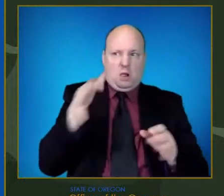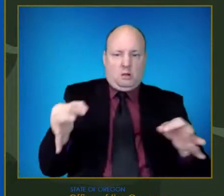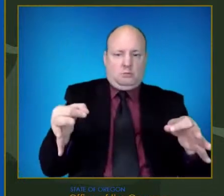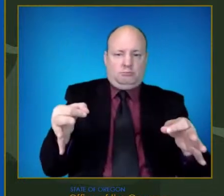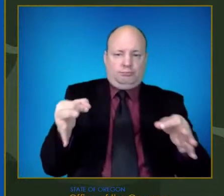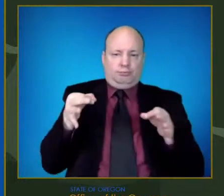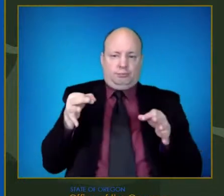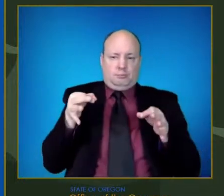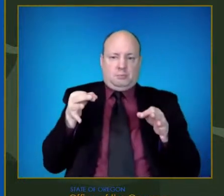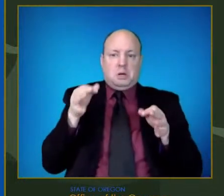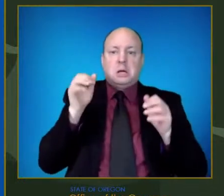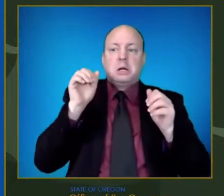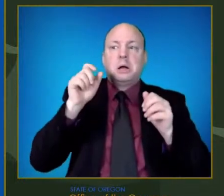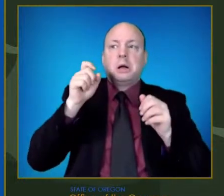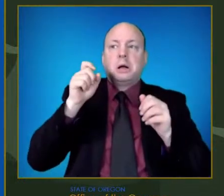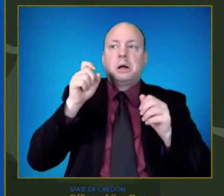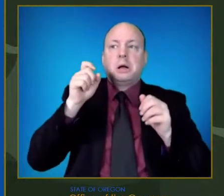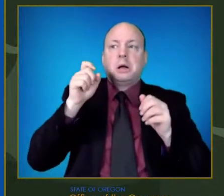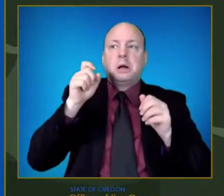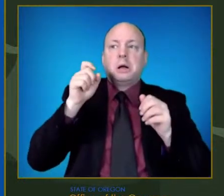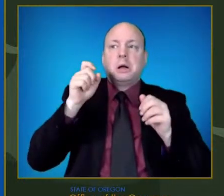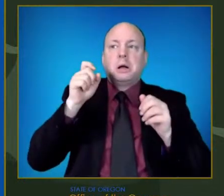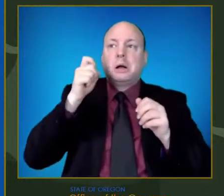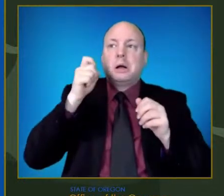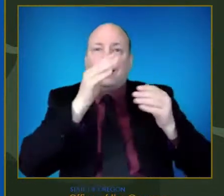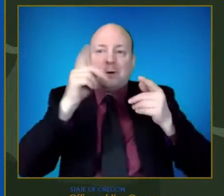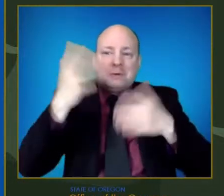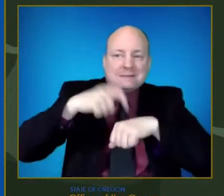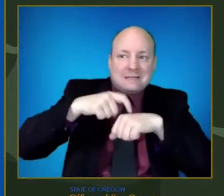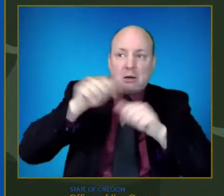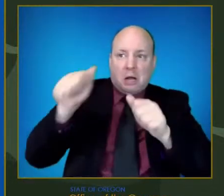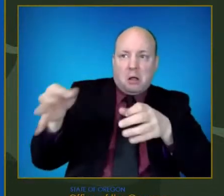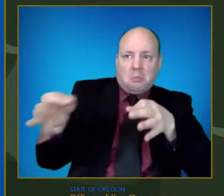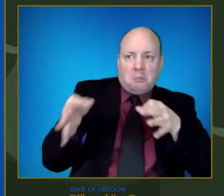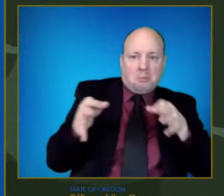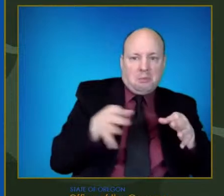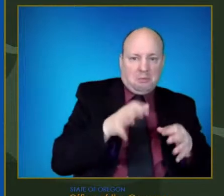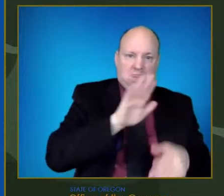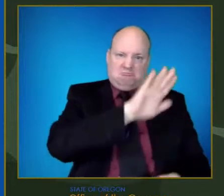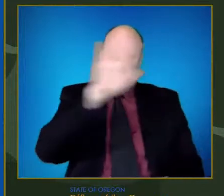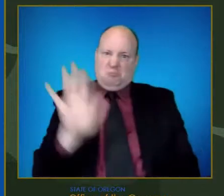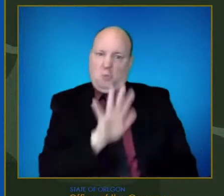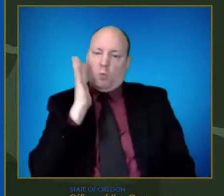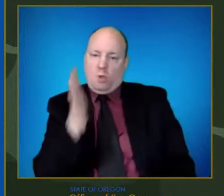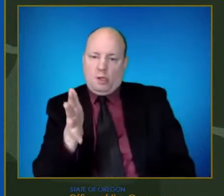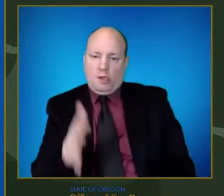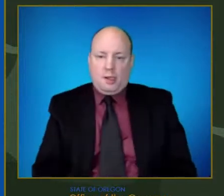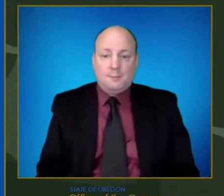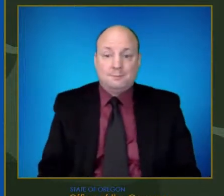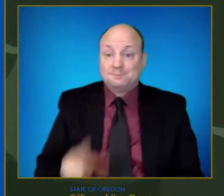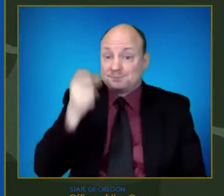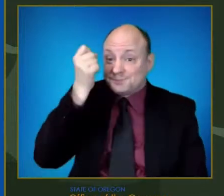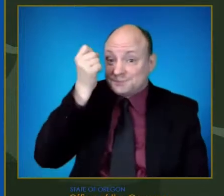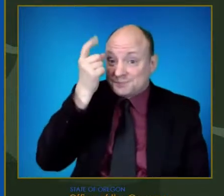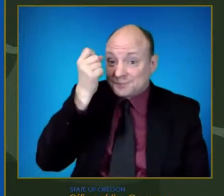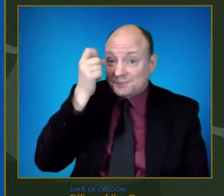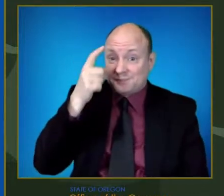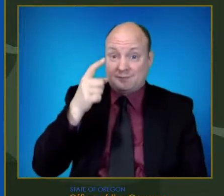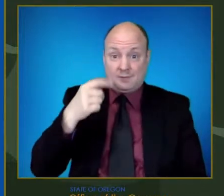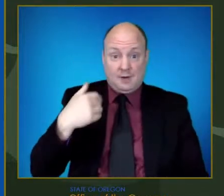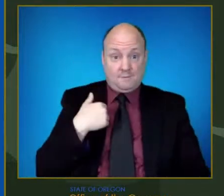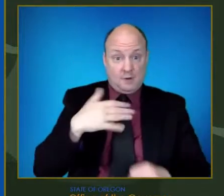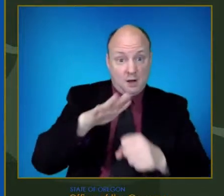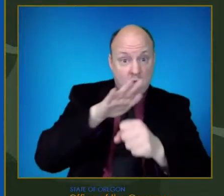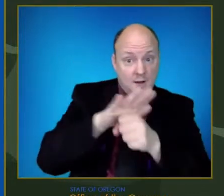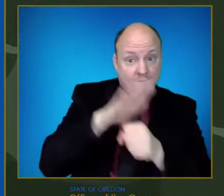vaccine. However, we may need to temper our hopes of having enough doses to vaccinate all Oregonians over 16 by